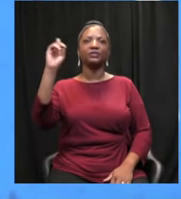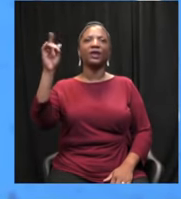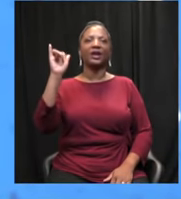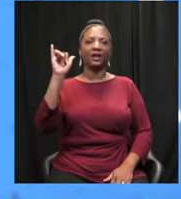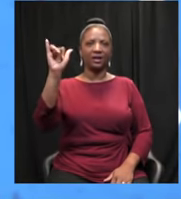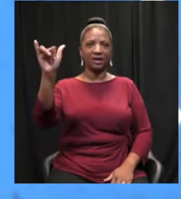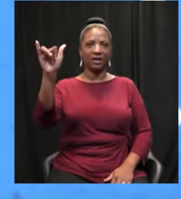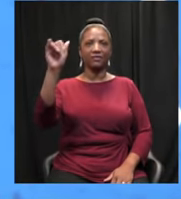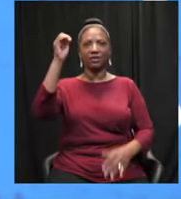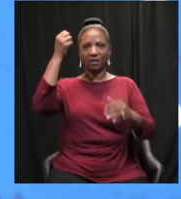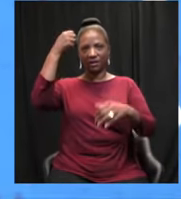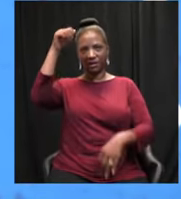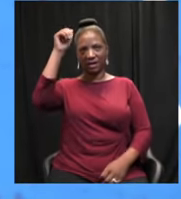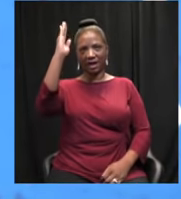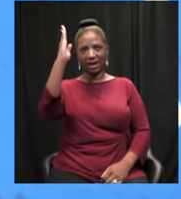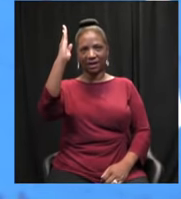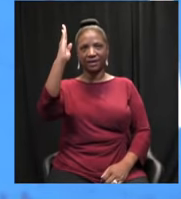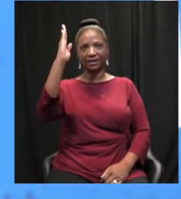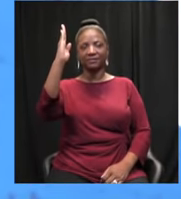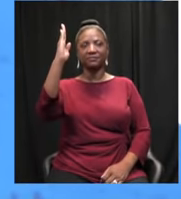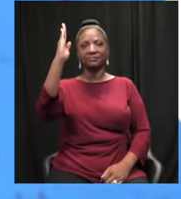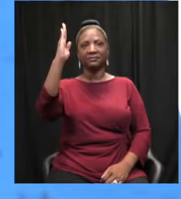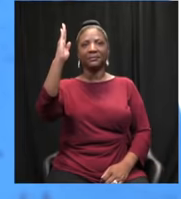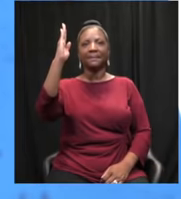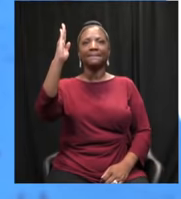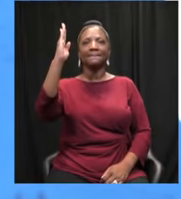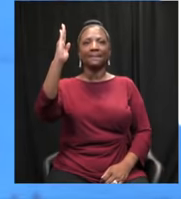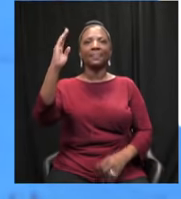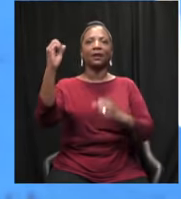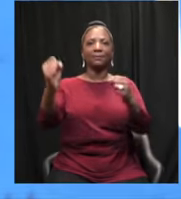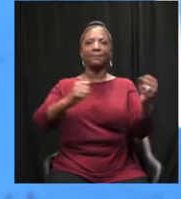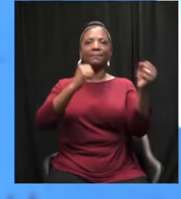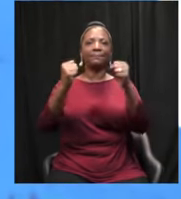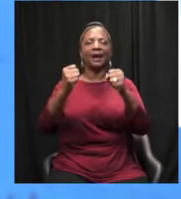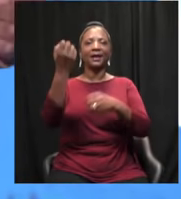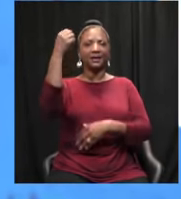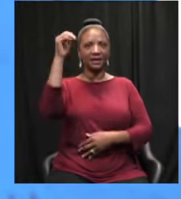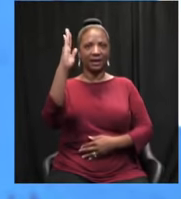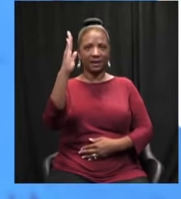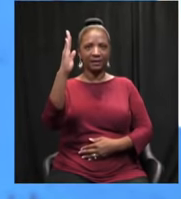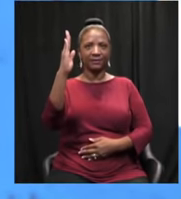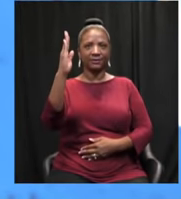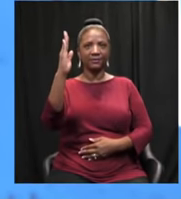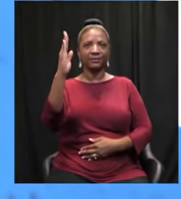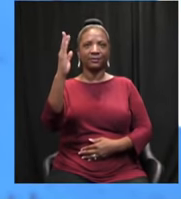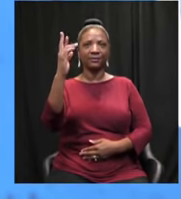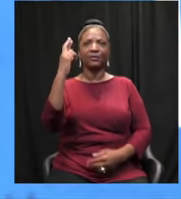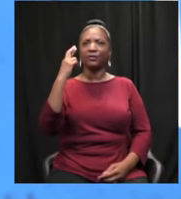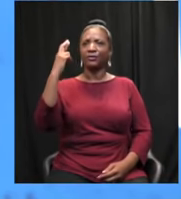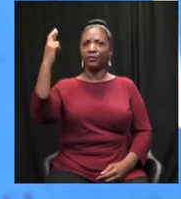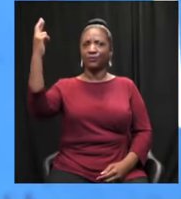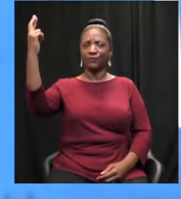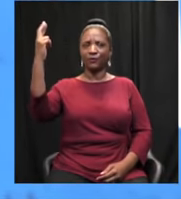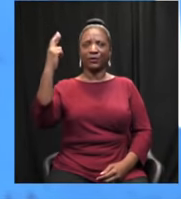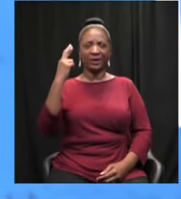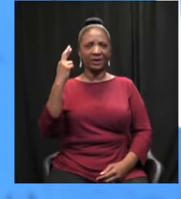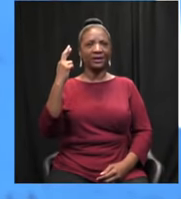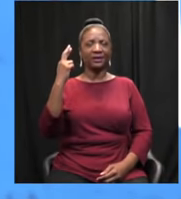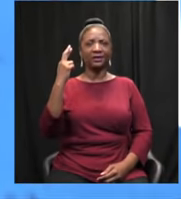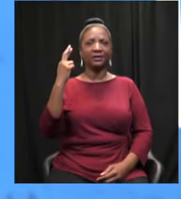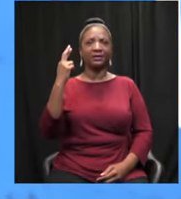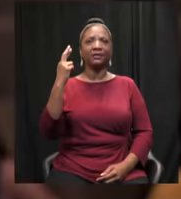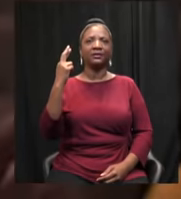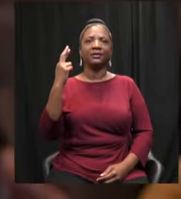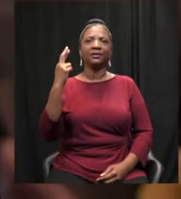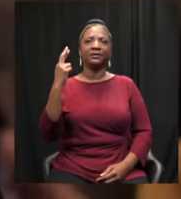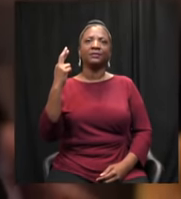Father. He is Mighty God. He is a friend that sits closer than a brother. He